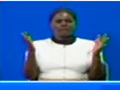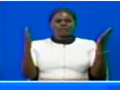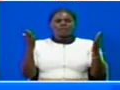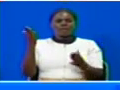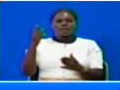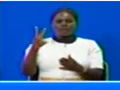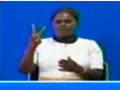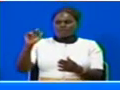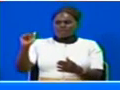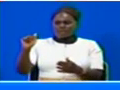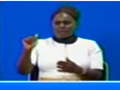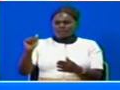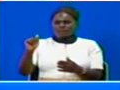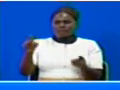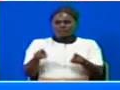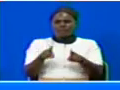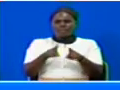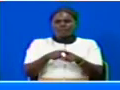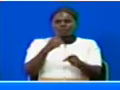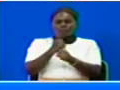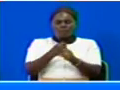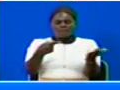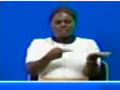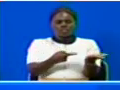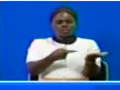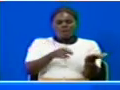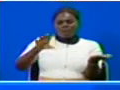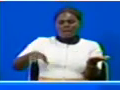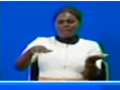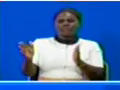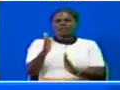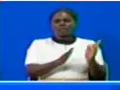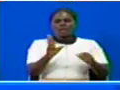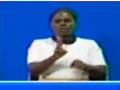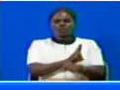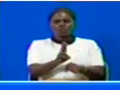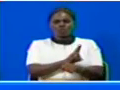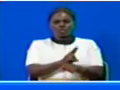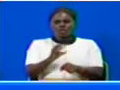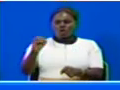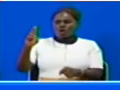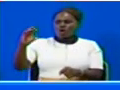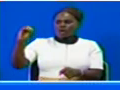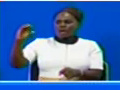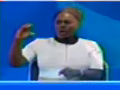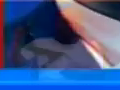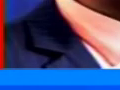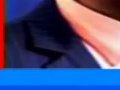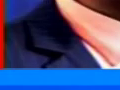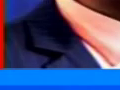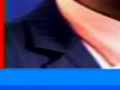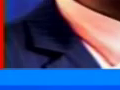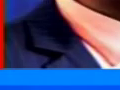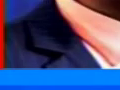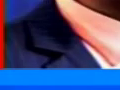Vegas, Nevada for crafting and executing digital marketing strategies using Oracle marketing tools.